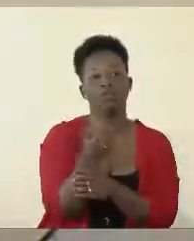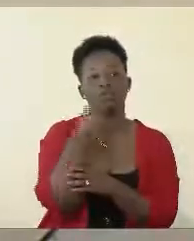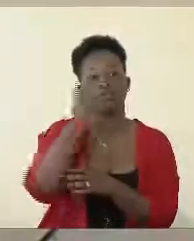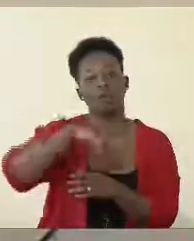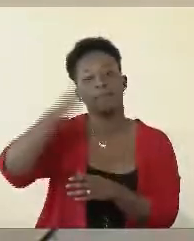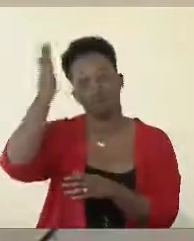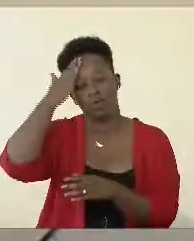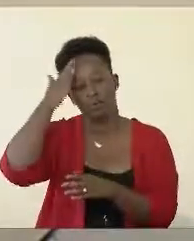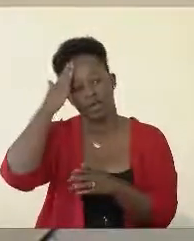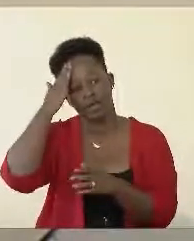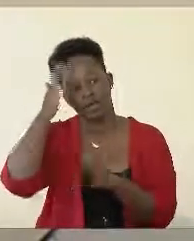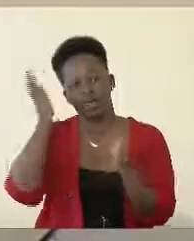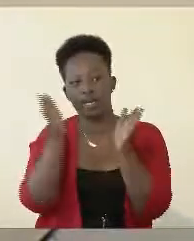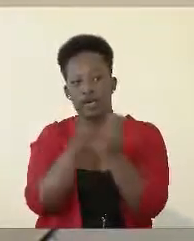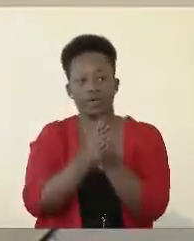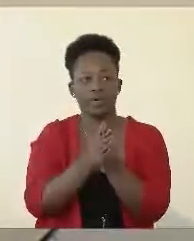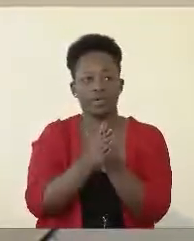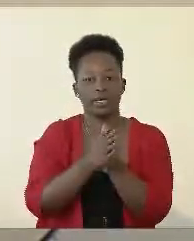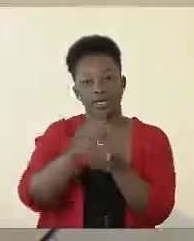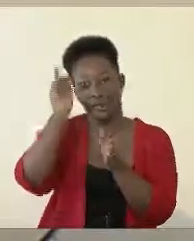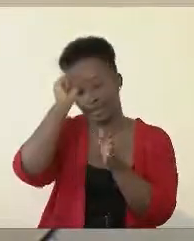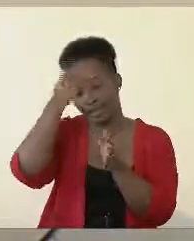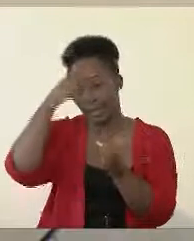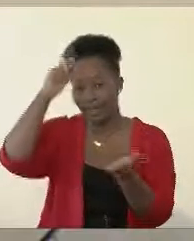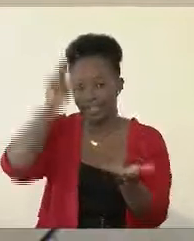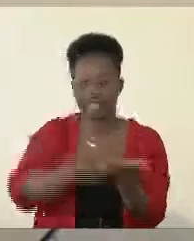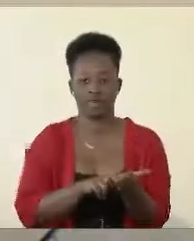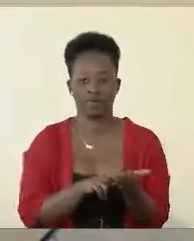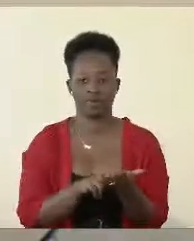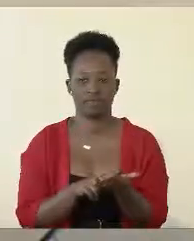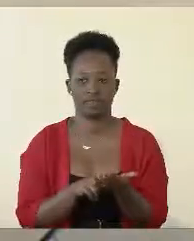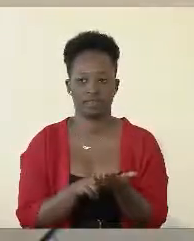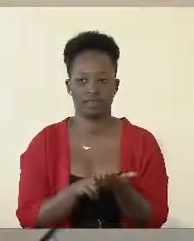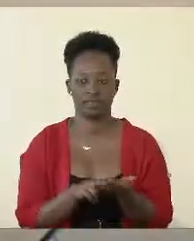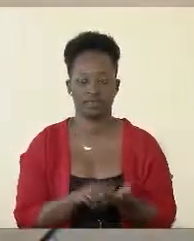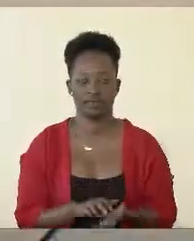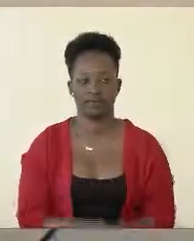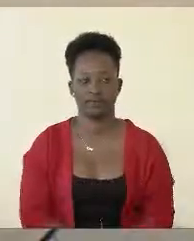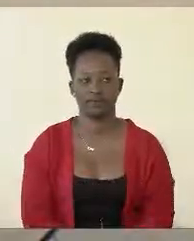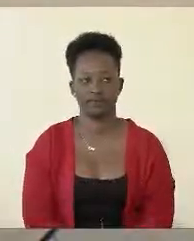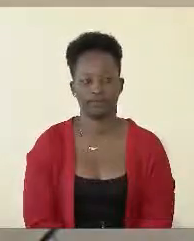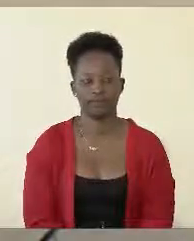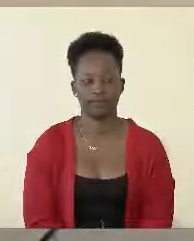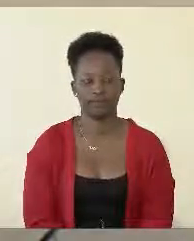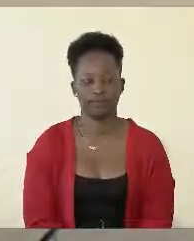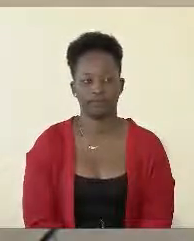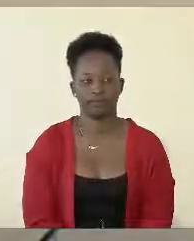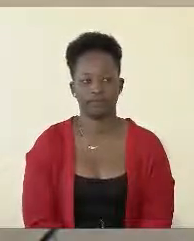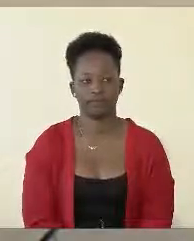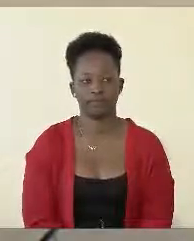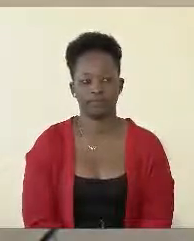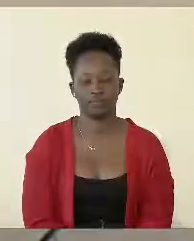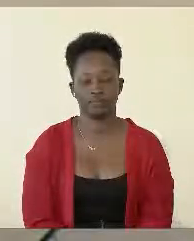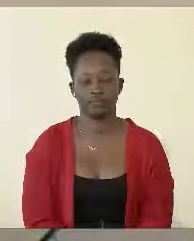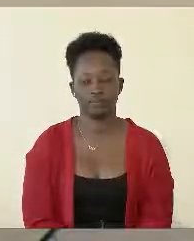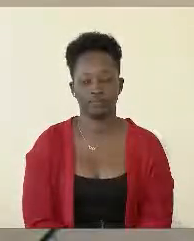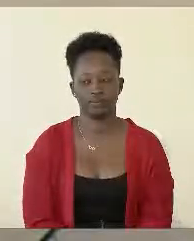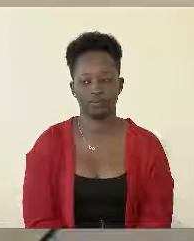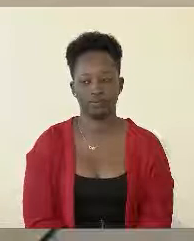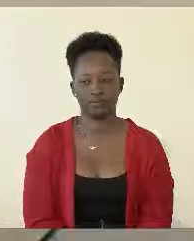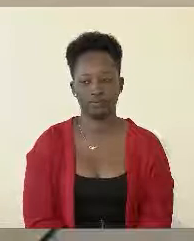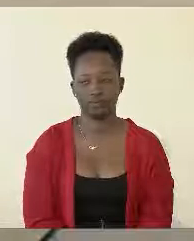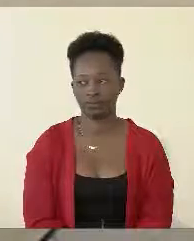So that is one of the reasons as to why you may struggle, because when your business expands and grows, then you